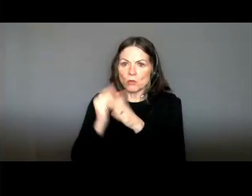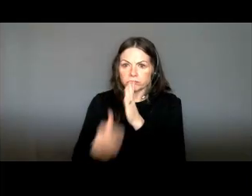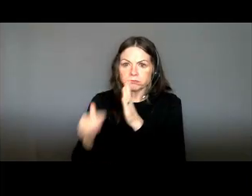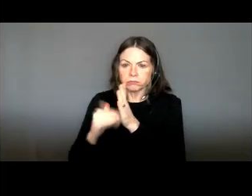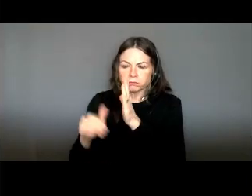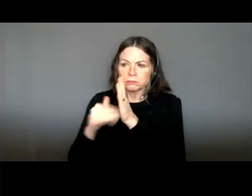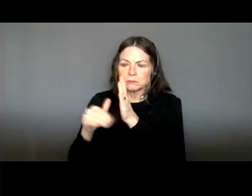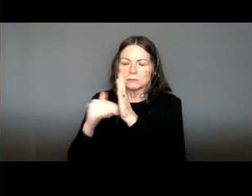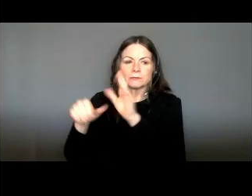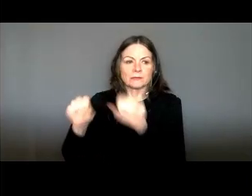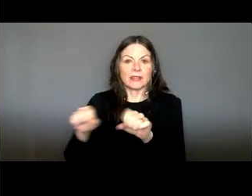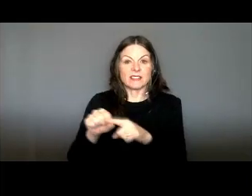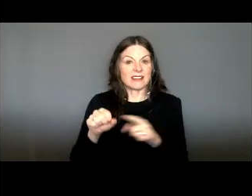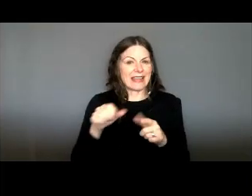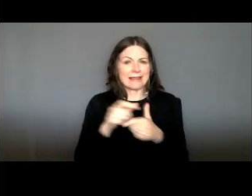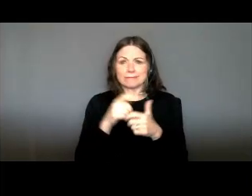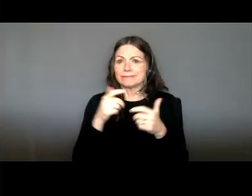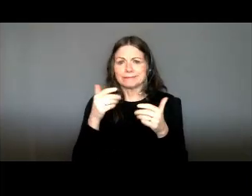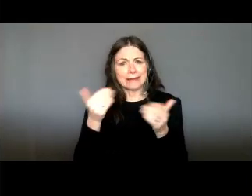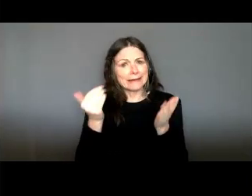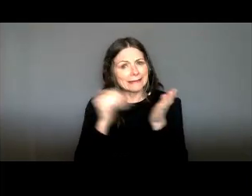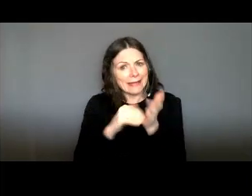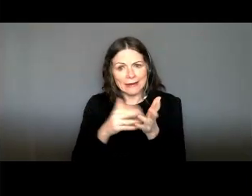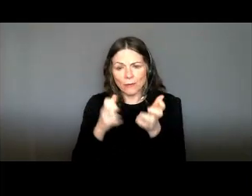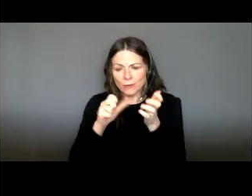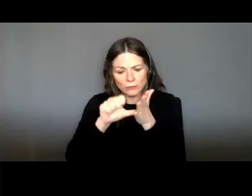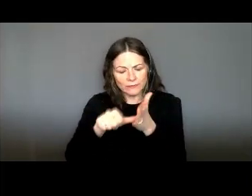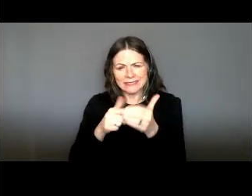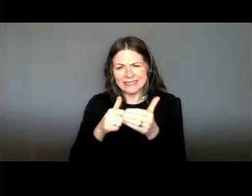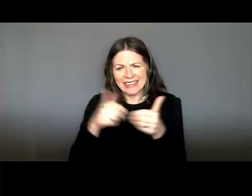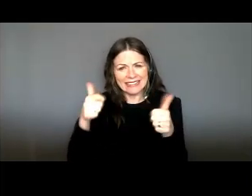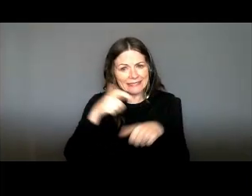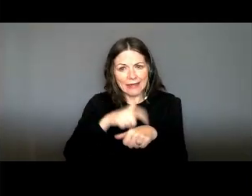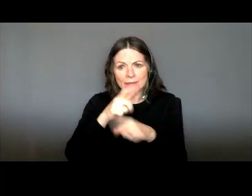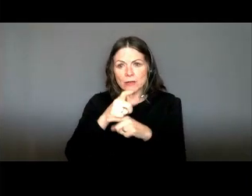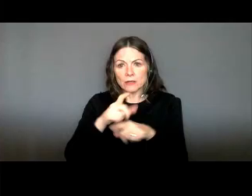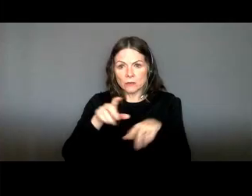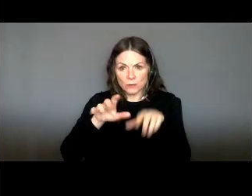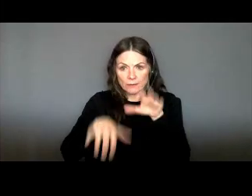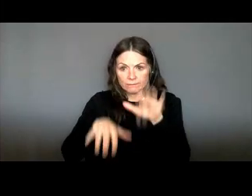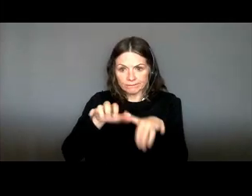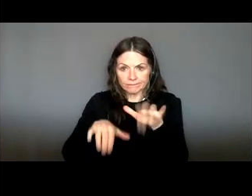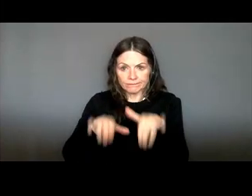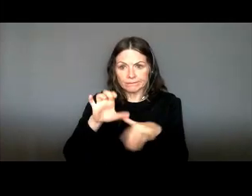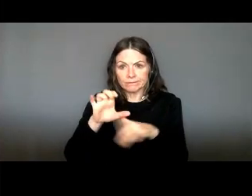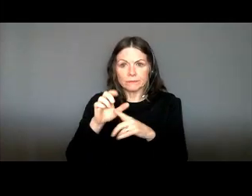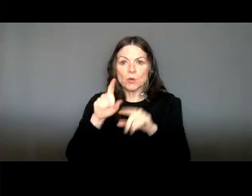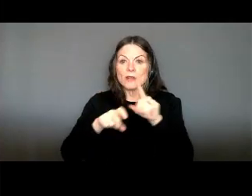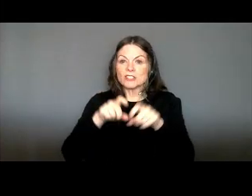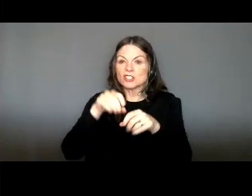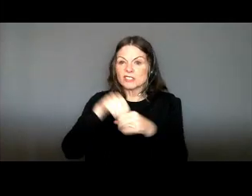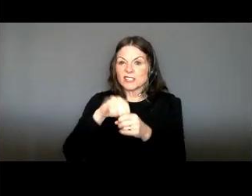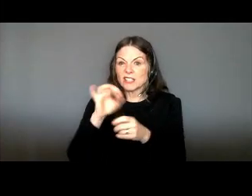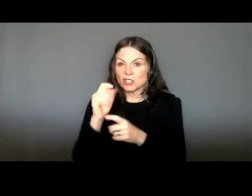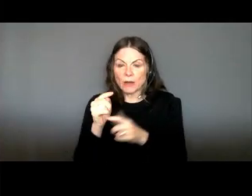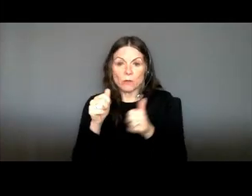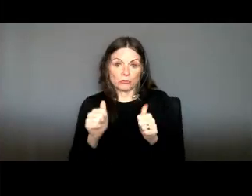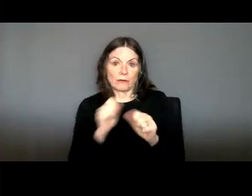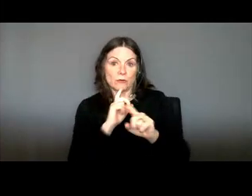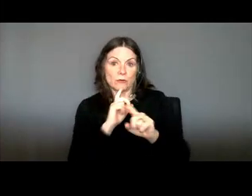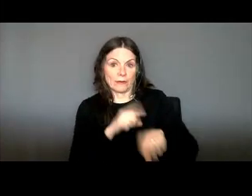you, feel free to ask questions in the chat and our team will do our best to respond to all of them. So